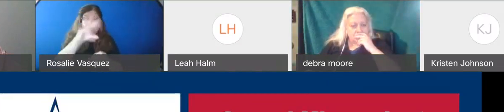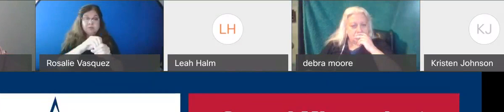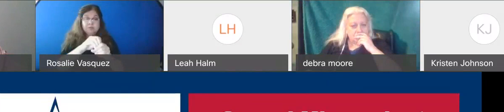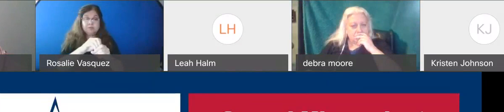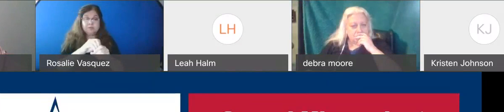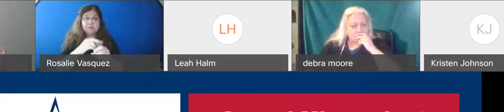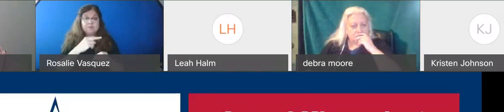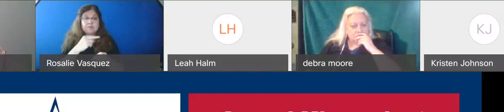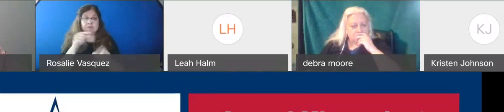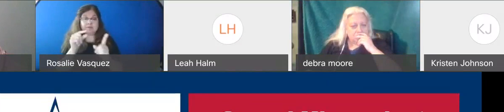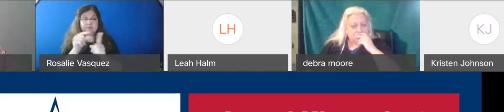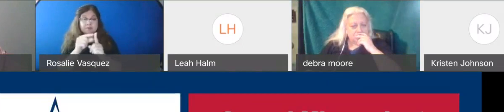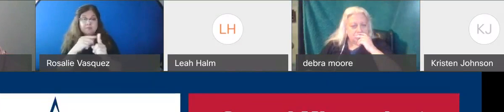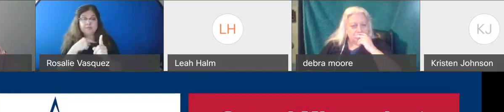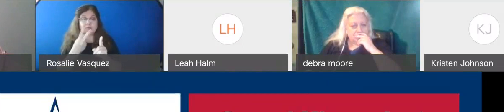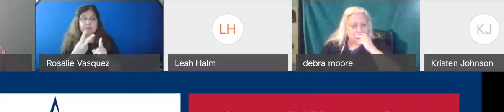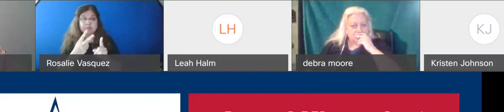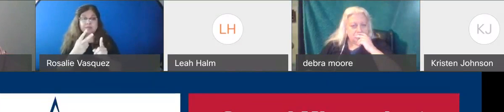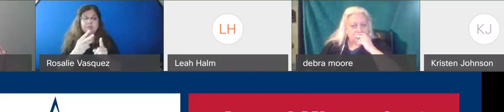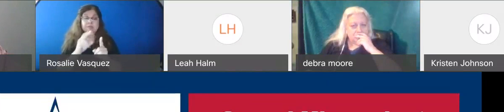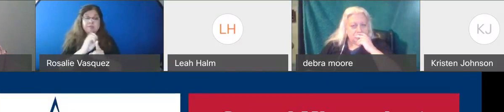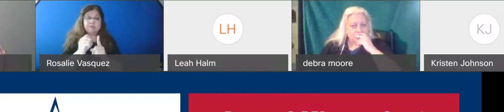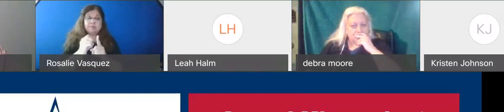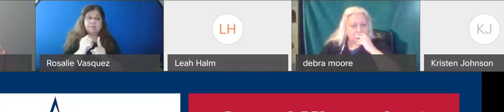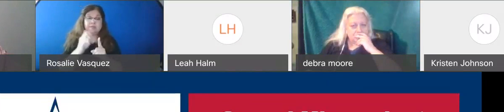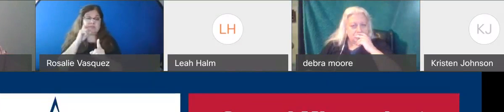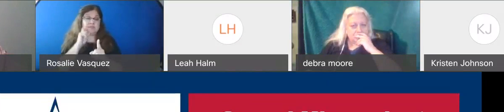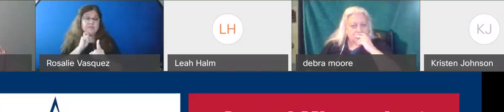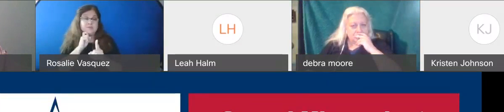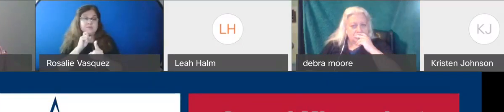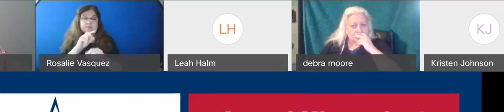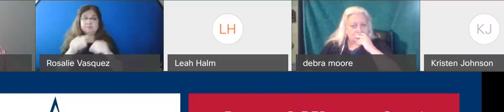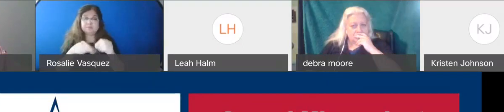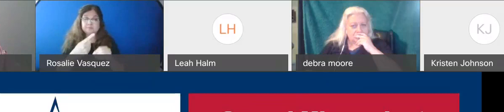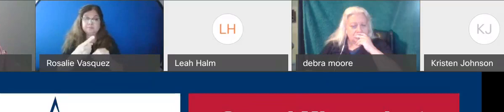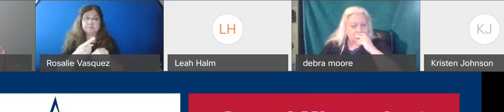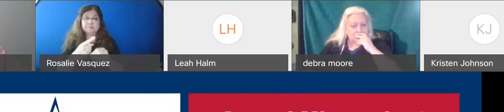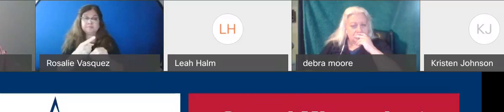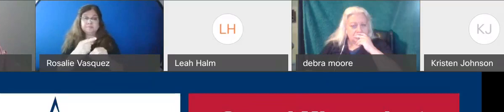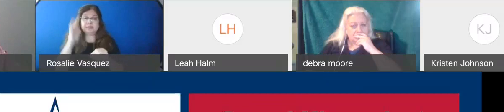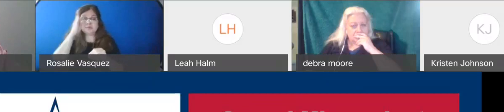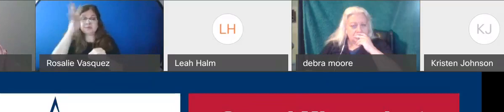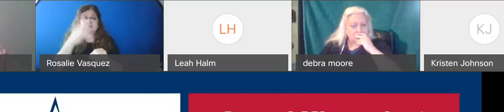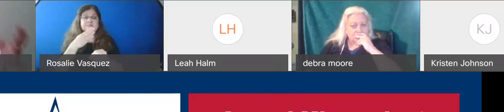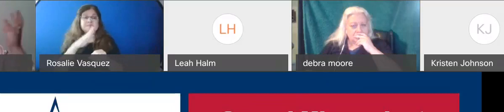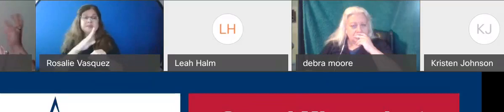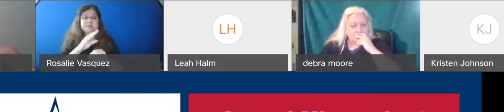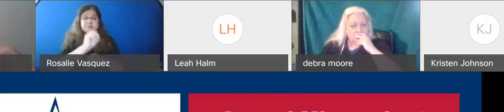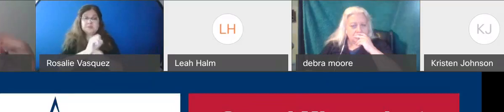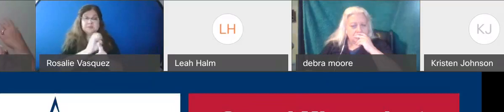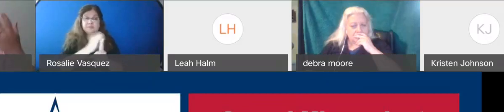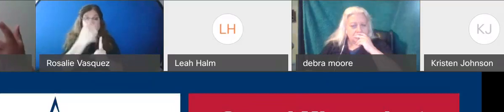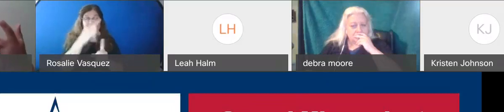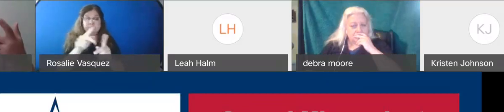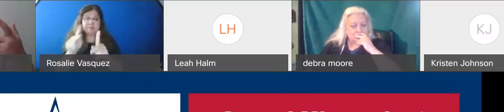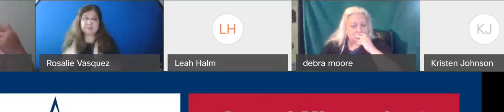forms of harassment that are sexual in nature, unwelcome, and creates a hostile work environment for the individual. So if